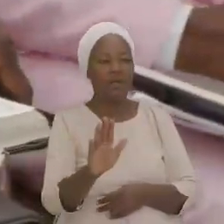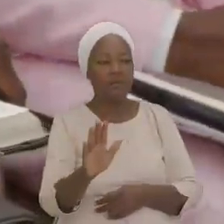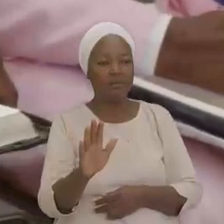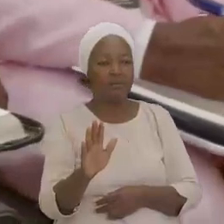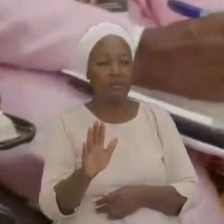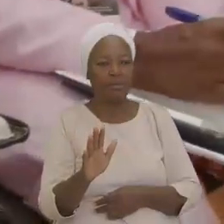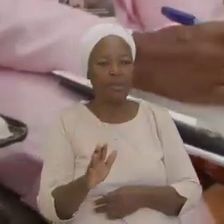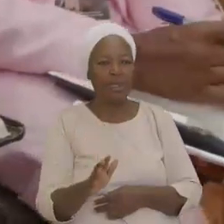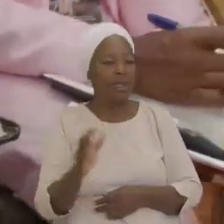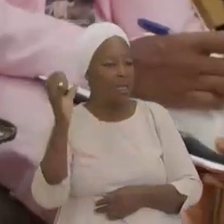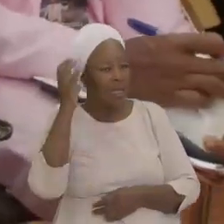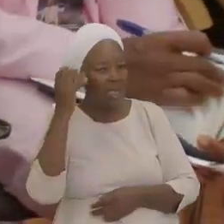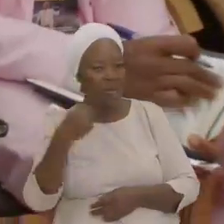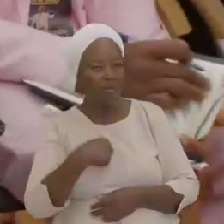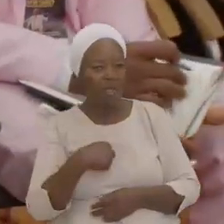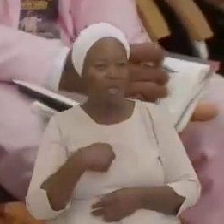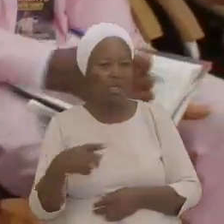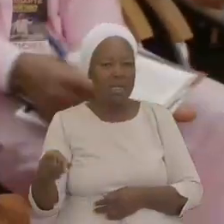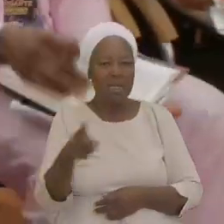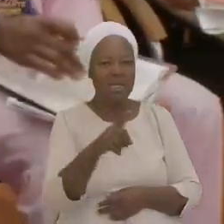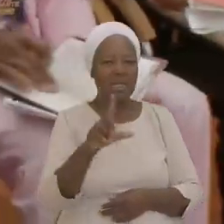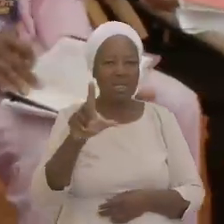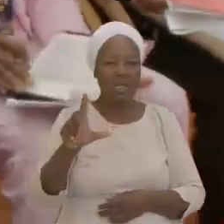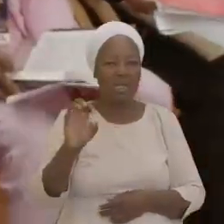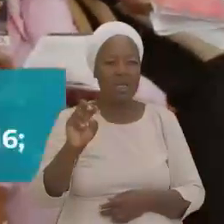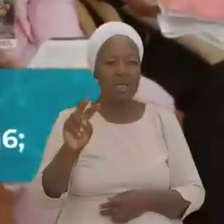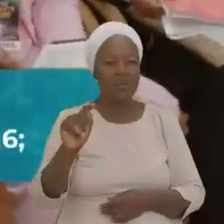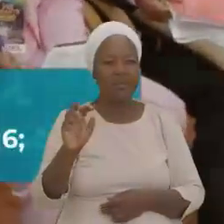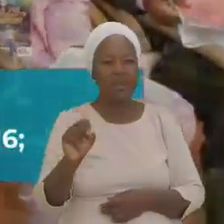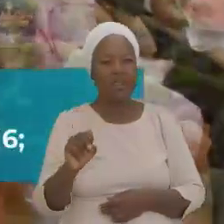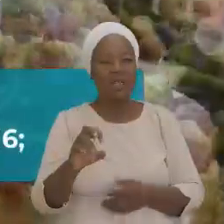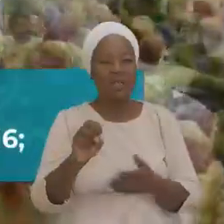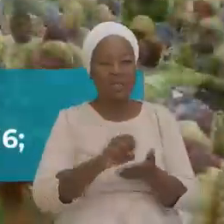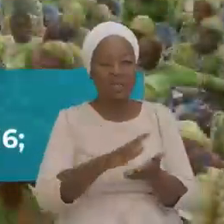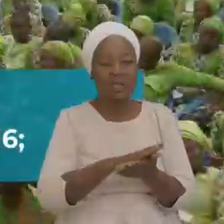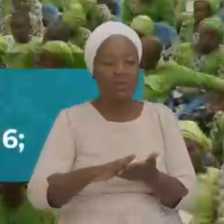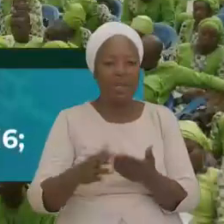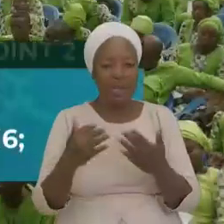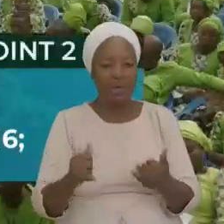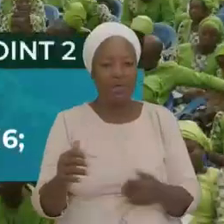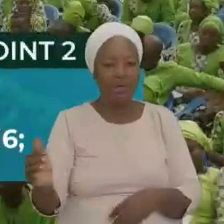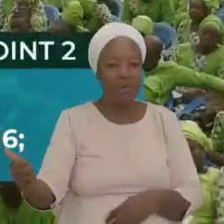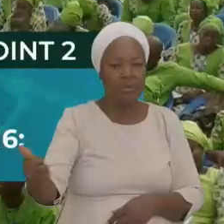hear me, ye Levites, sanctify now yourselves,